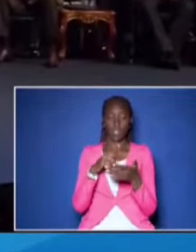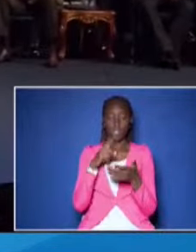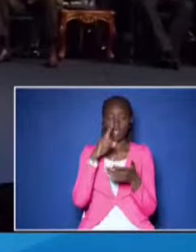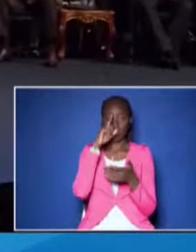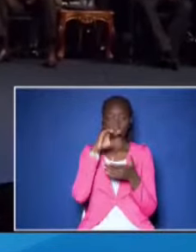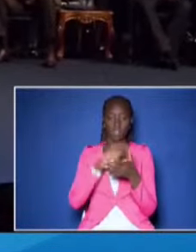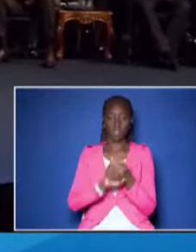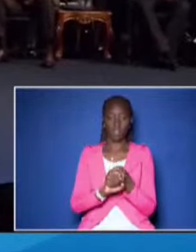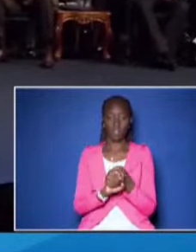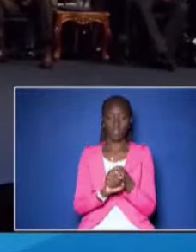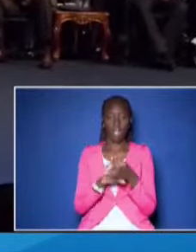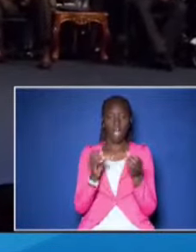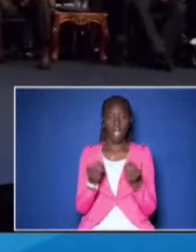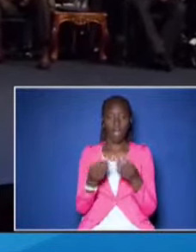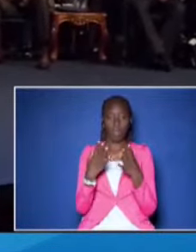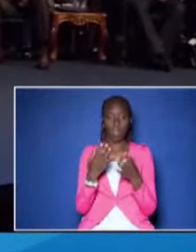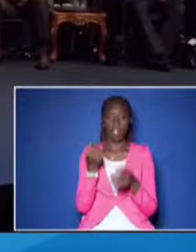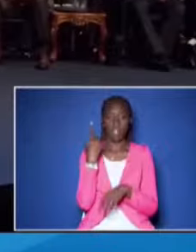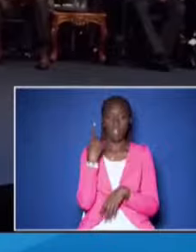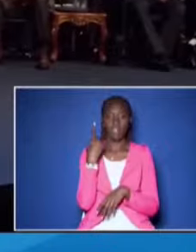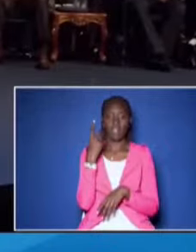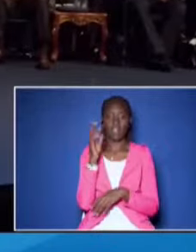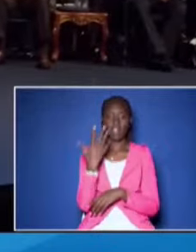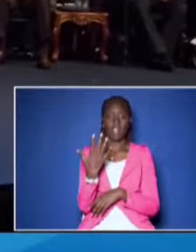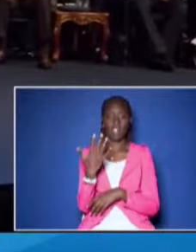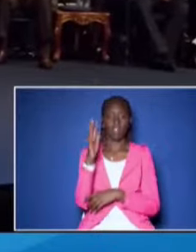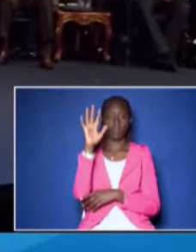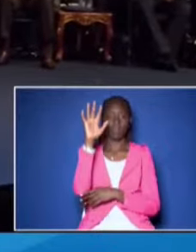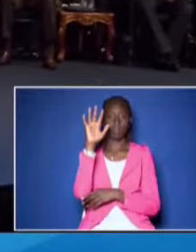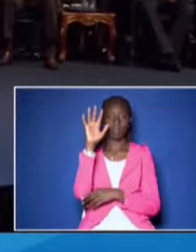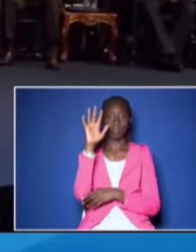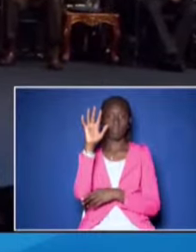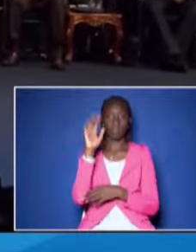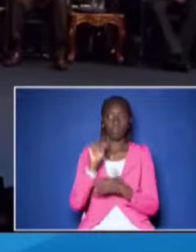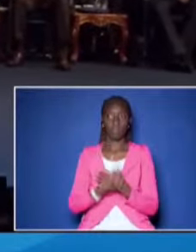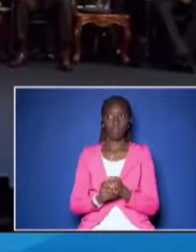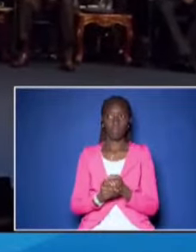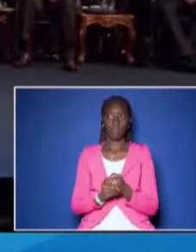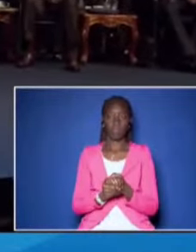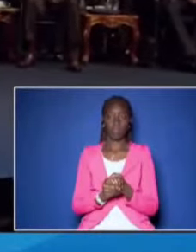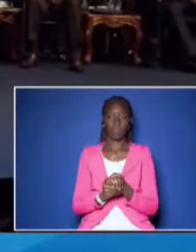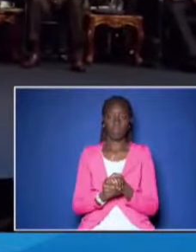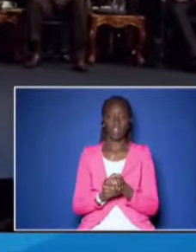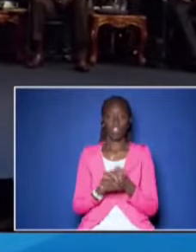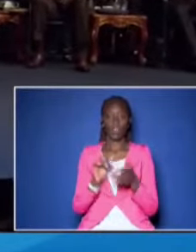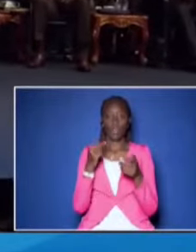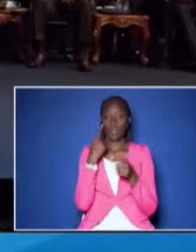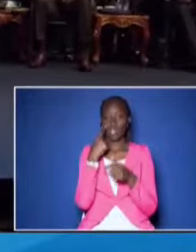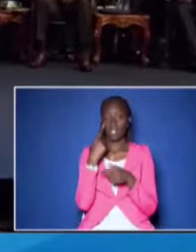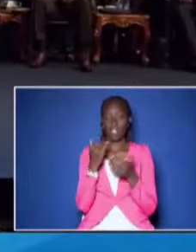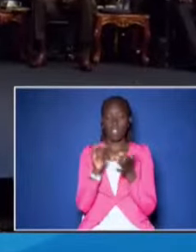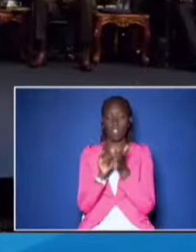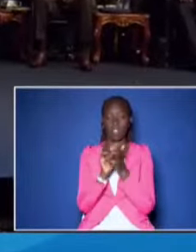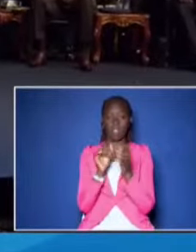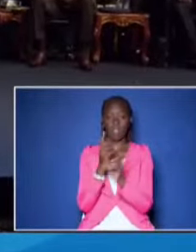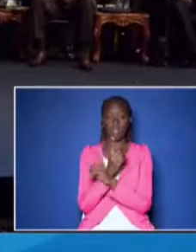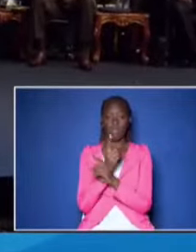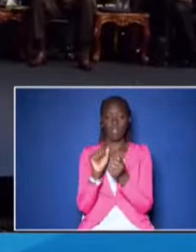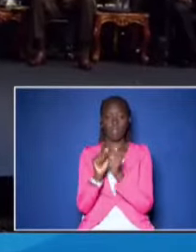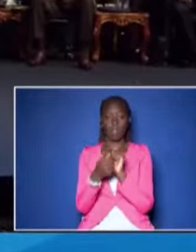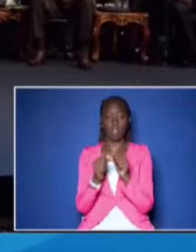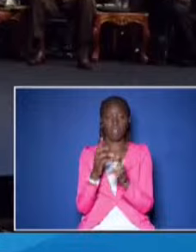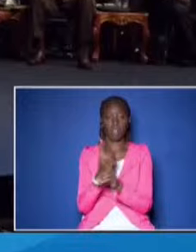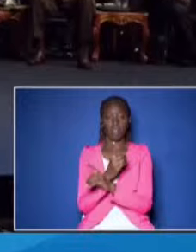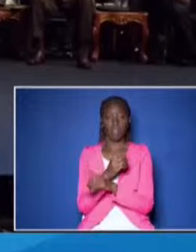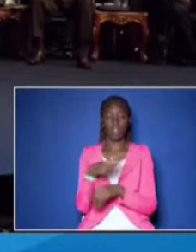in how many are getting what I'm saying put your hands up high that's the difference that's what makes the difference before